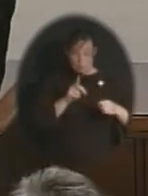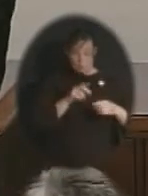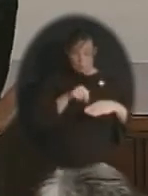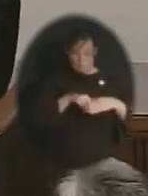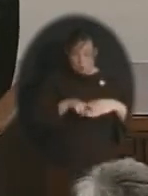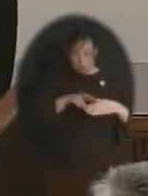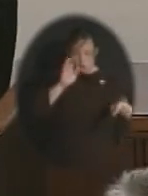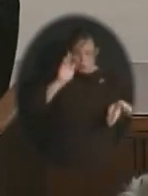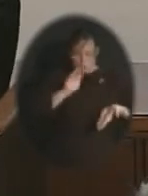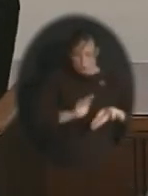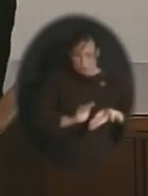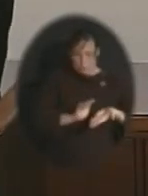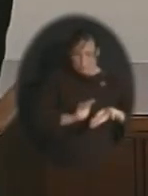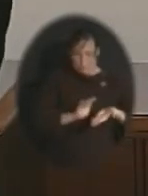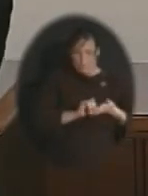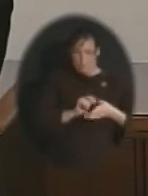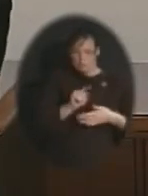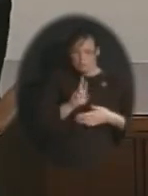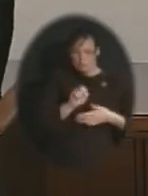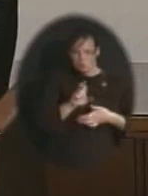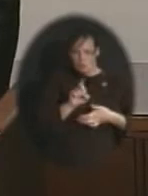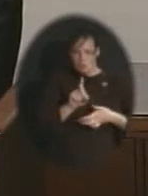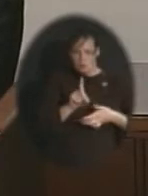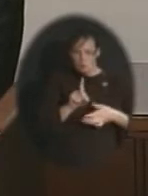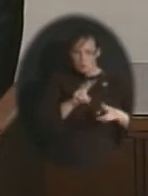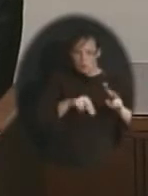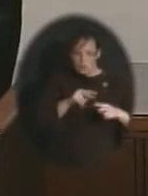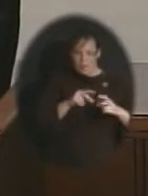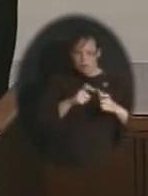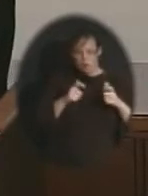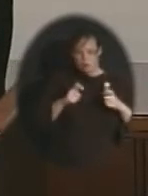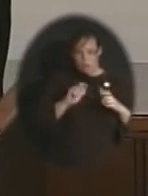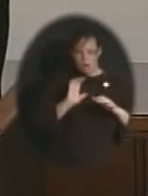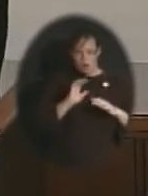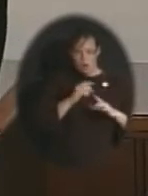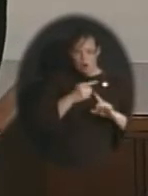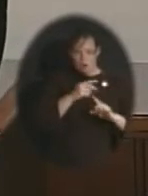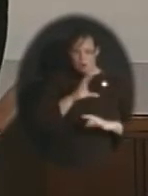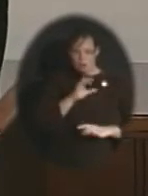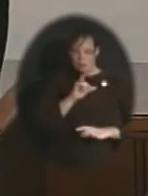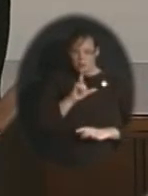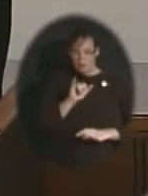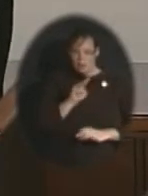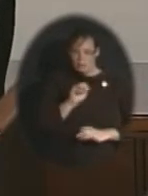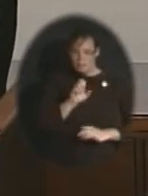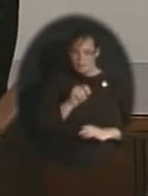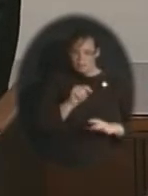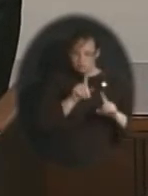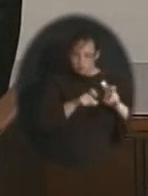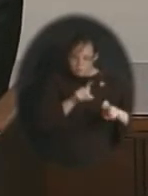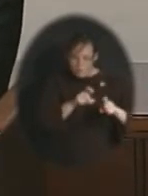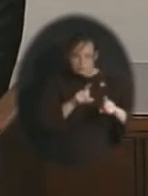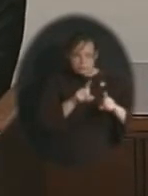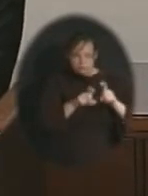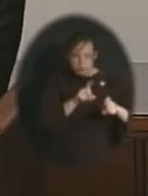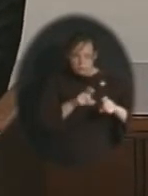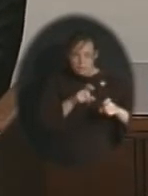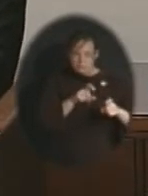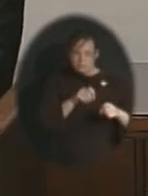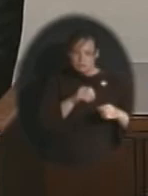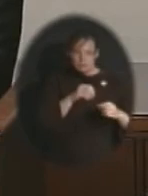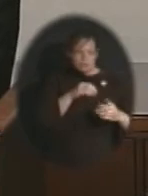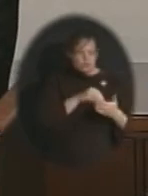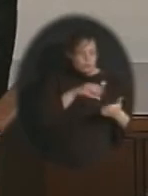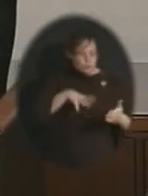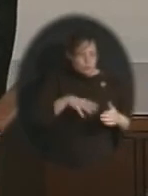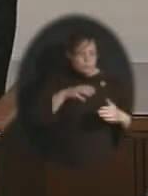So that's the trend line we're looking at largely. And then we're looking at things like our climate surveys. Do parents and students and staff feel like we have safe,